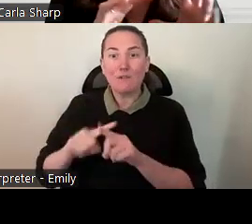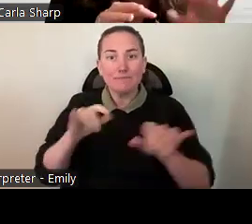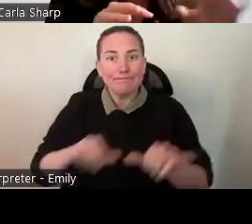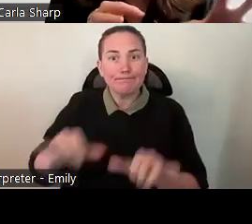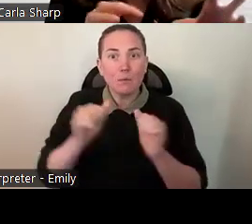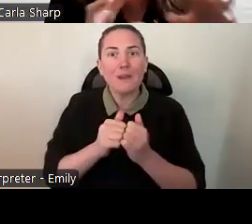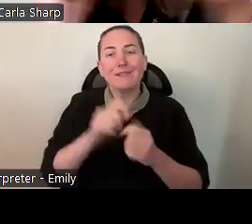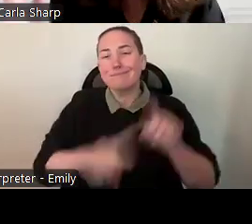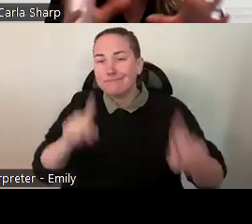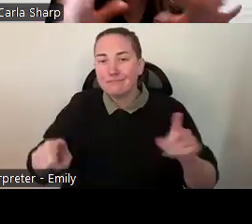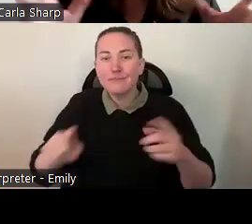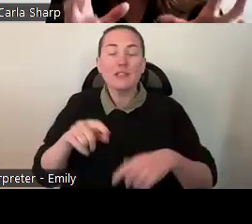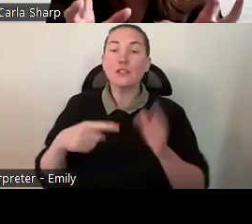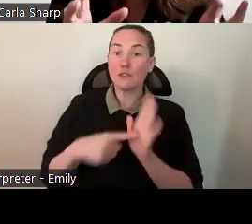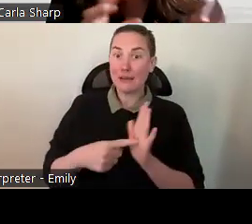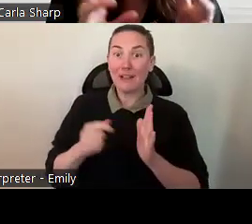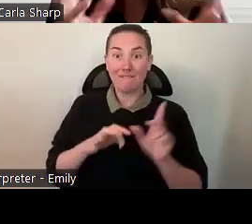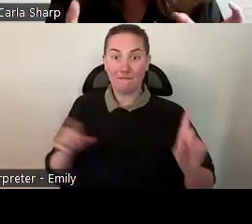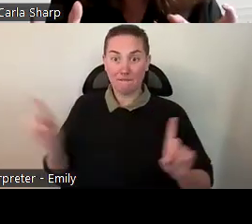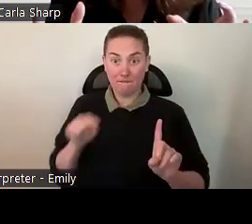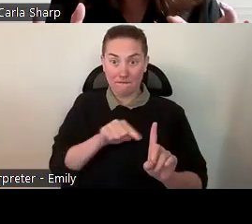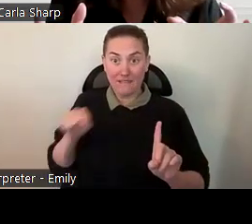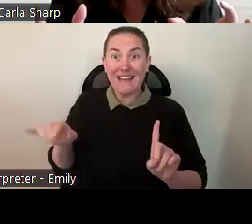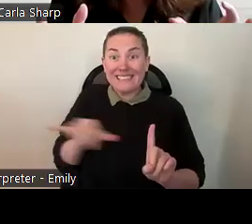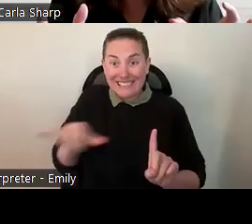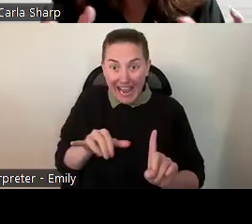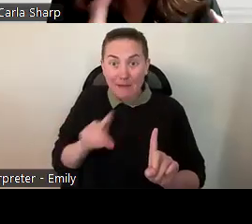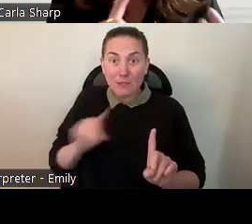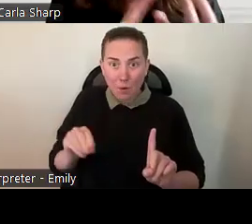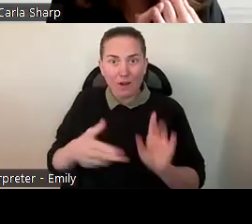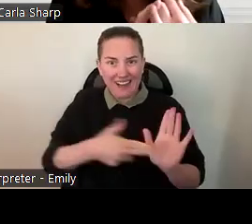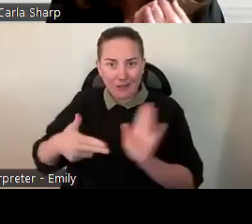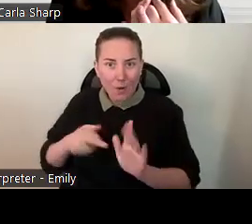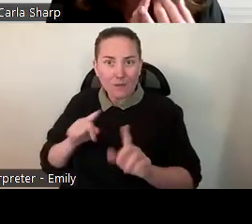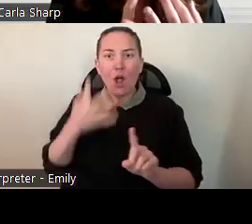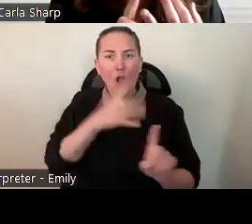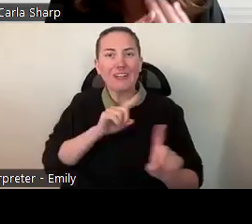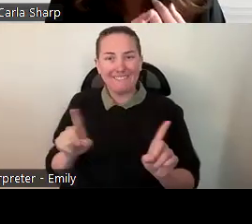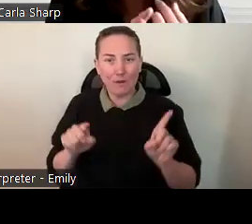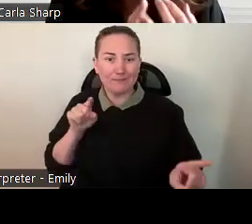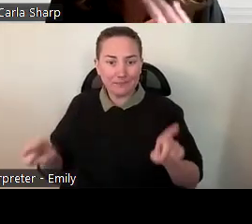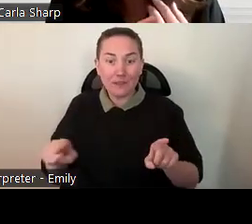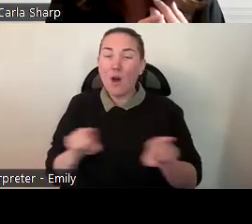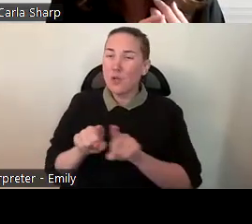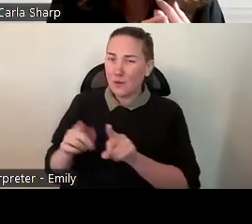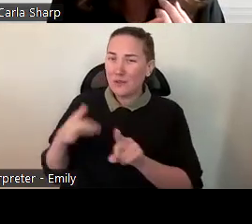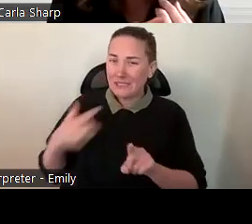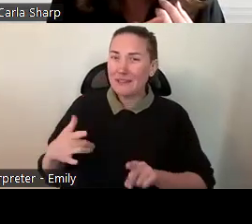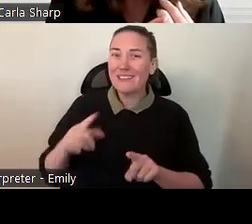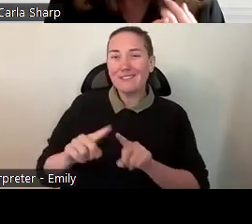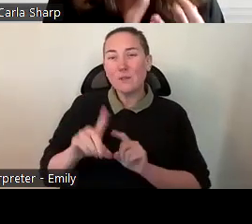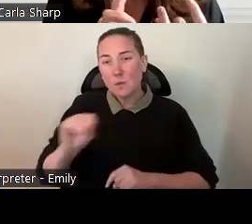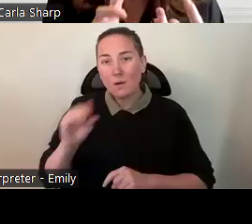one person with two people with the same disorder may look very different from each other. We know there's high comorbidity between